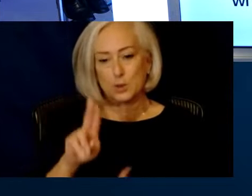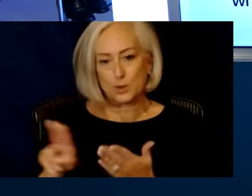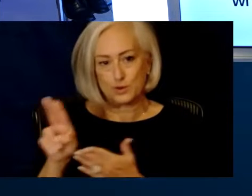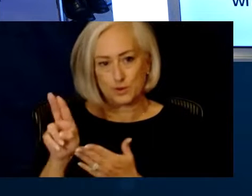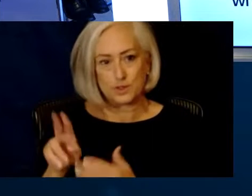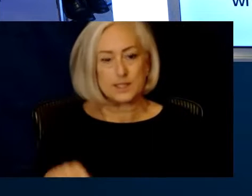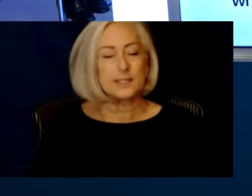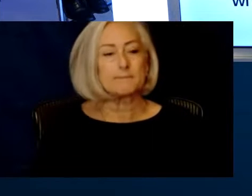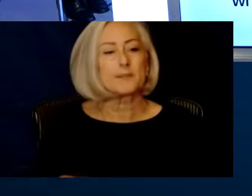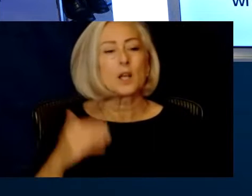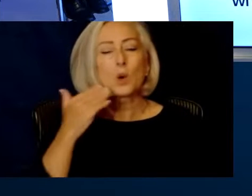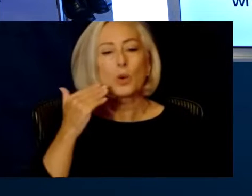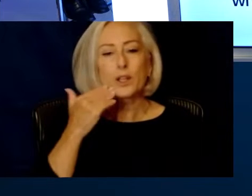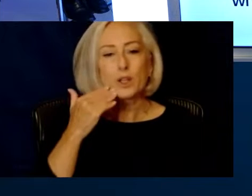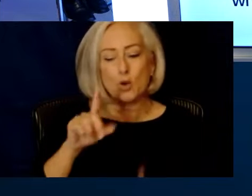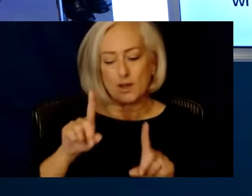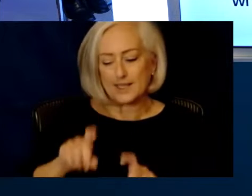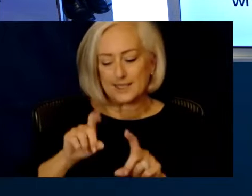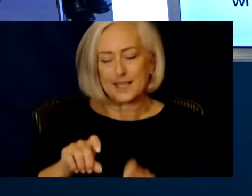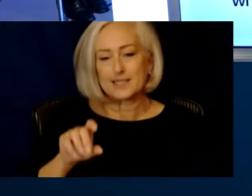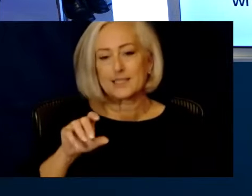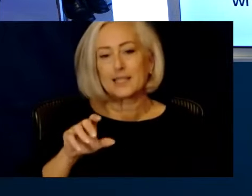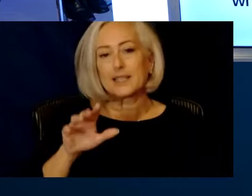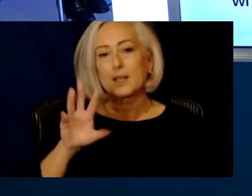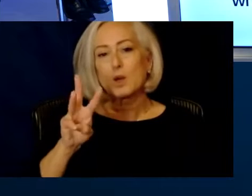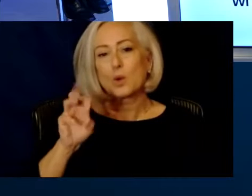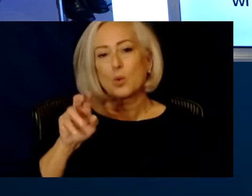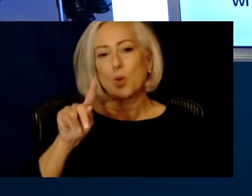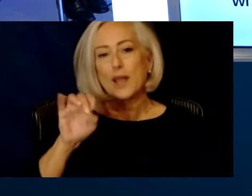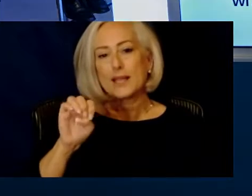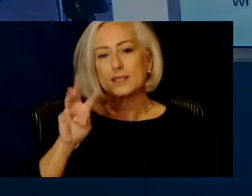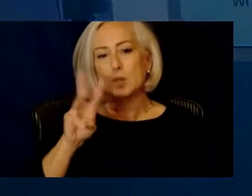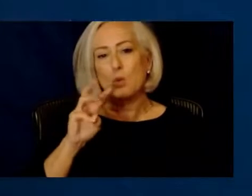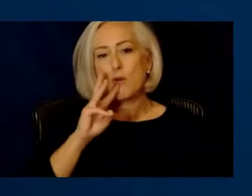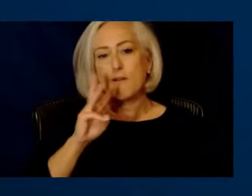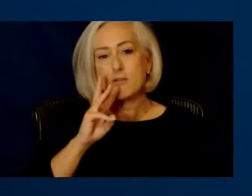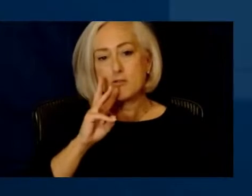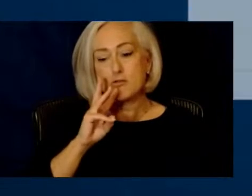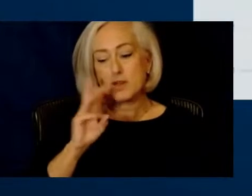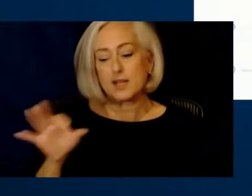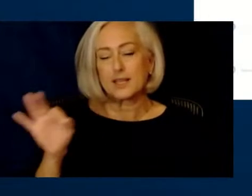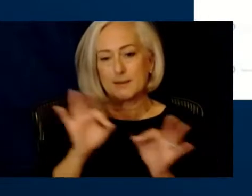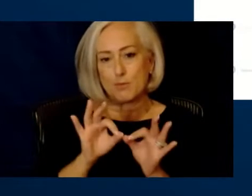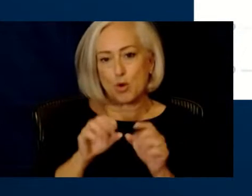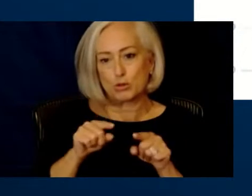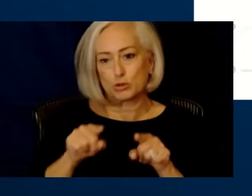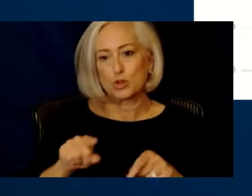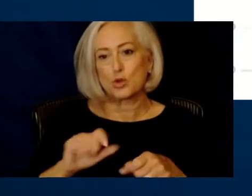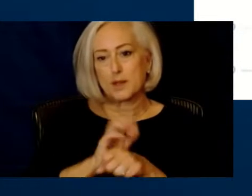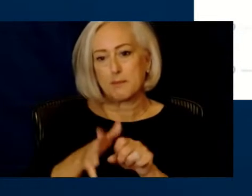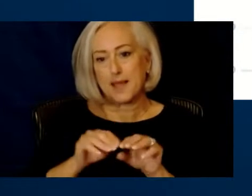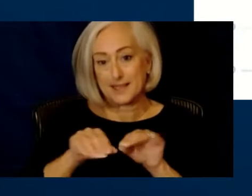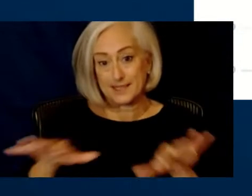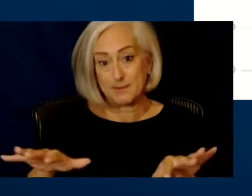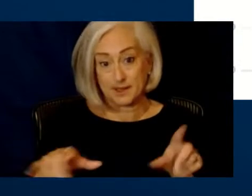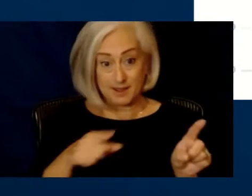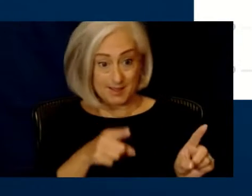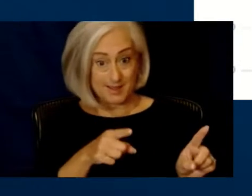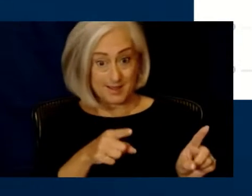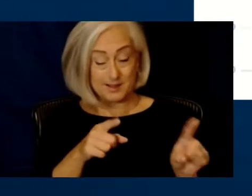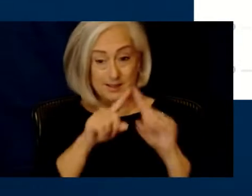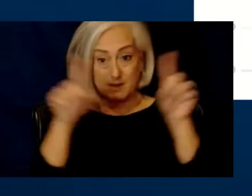has been key during the pandemic. This next graphic is going to show us a little bit about what's going on with that wastewater